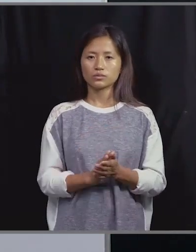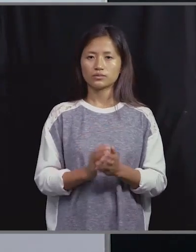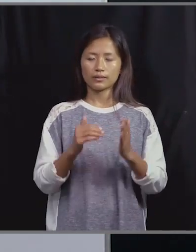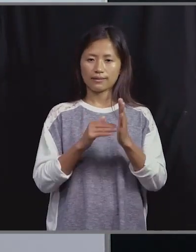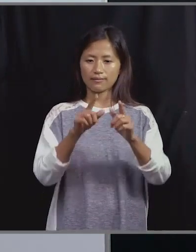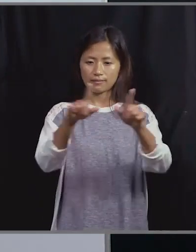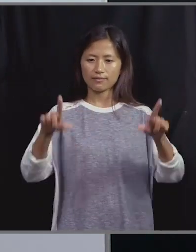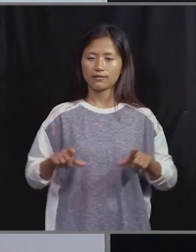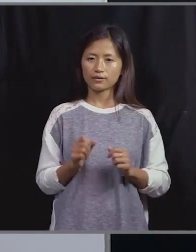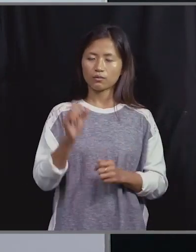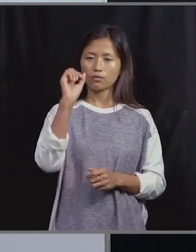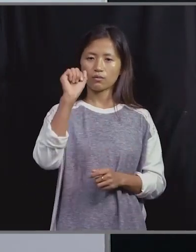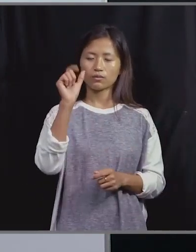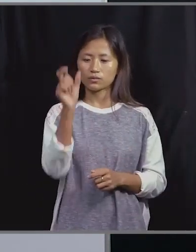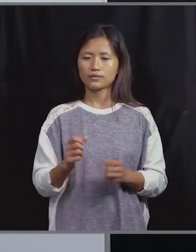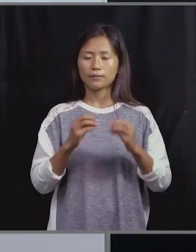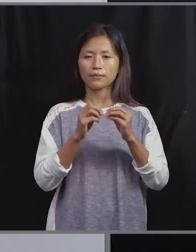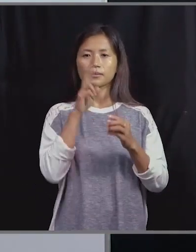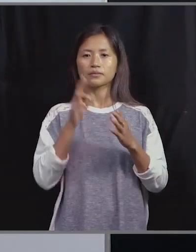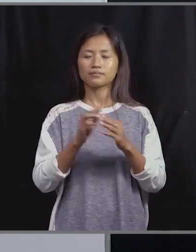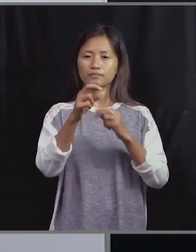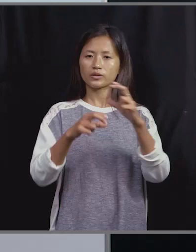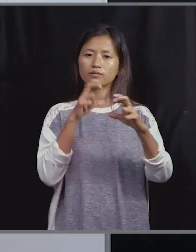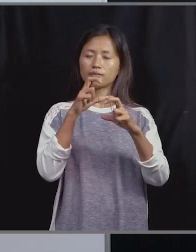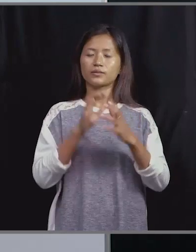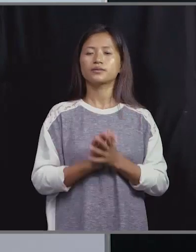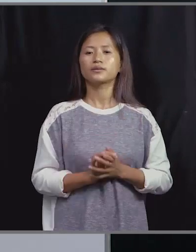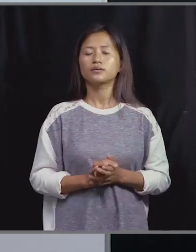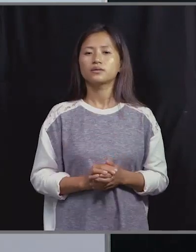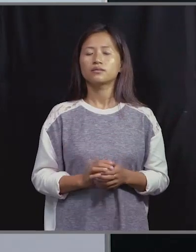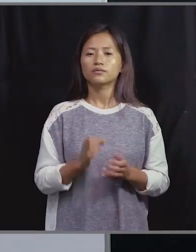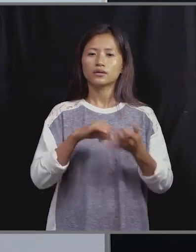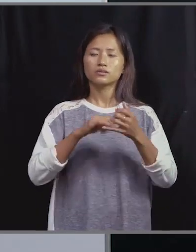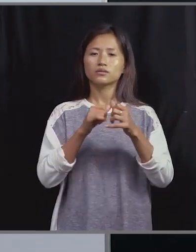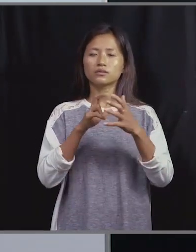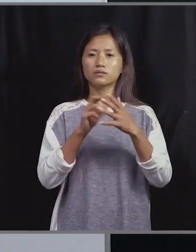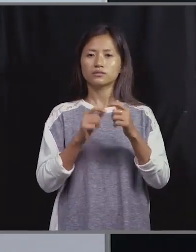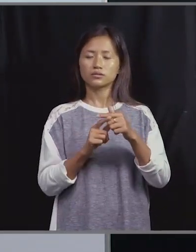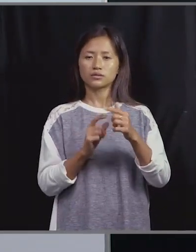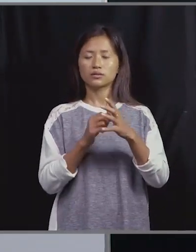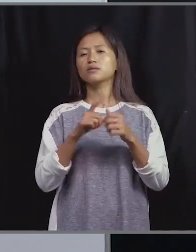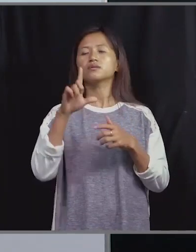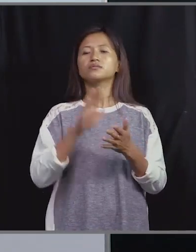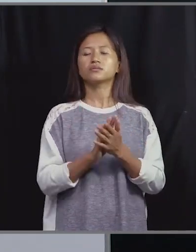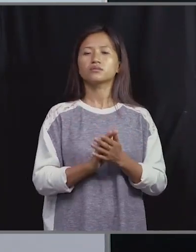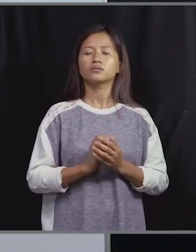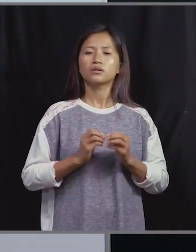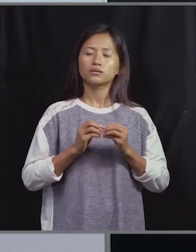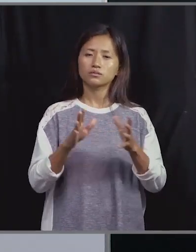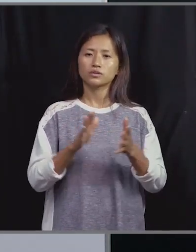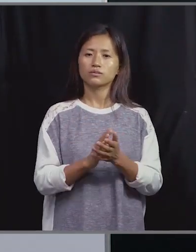zamindars, and by the British East India Company, which means that the Santal or the Santalis were exploited by